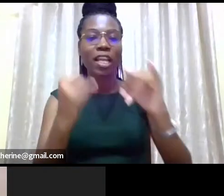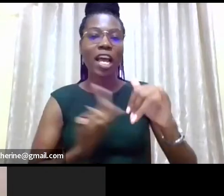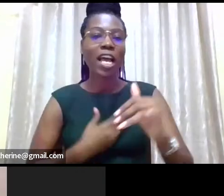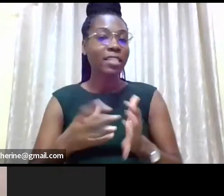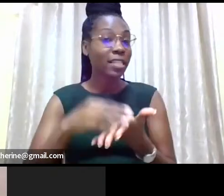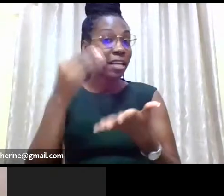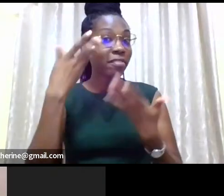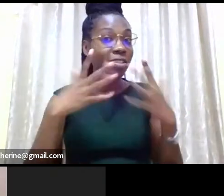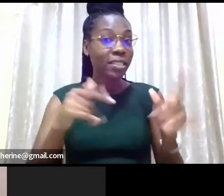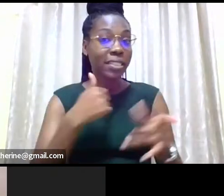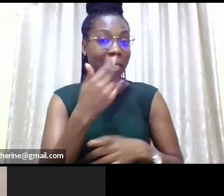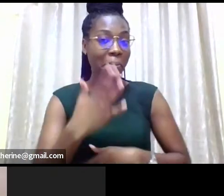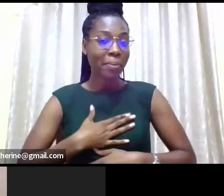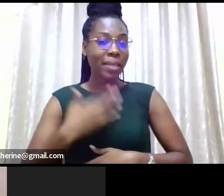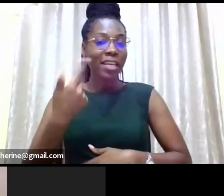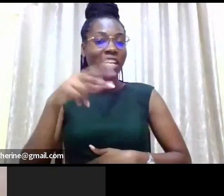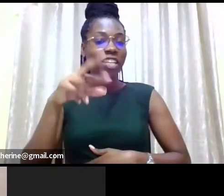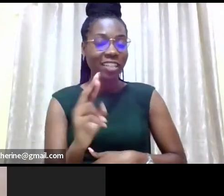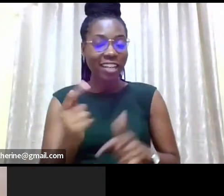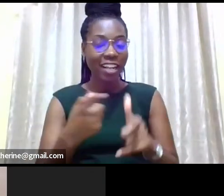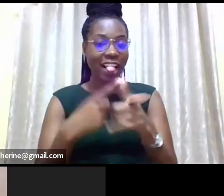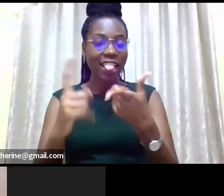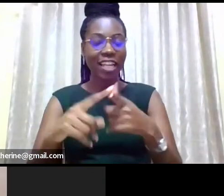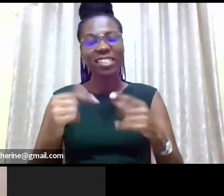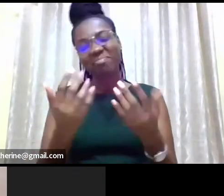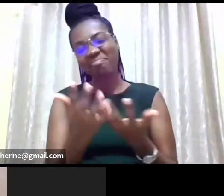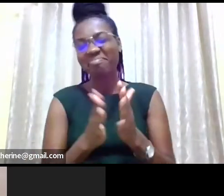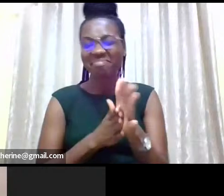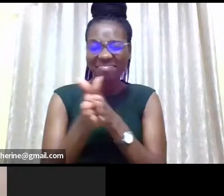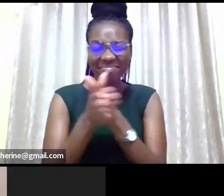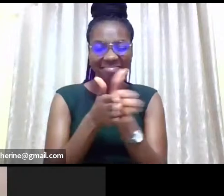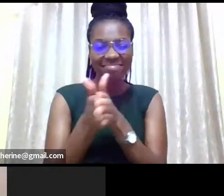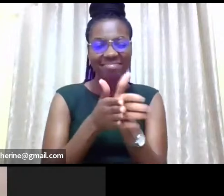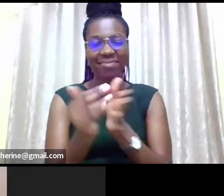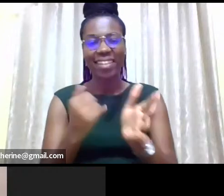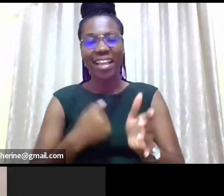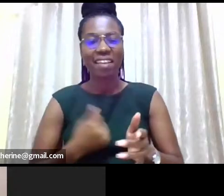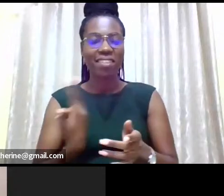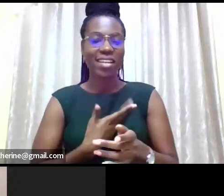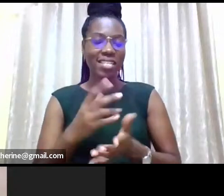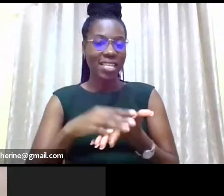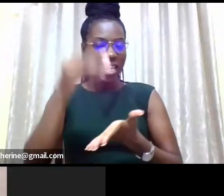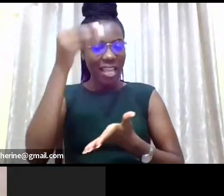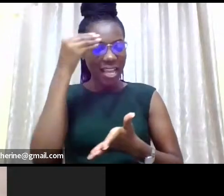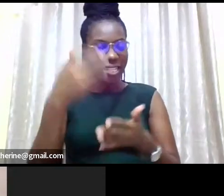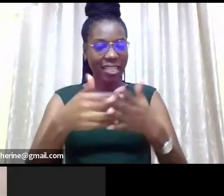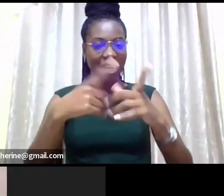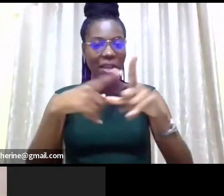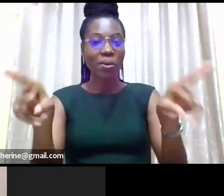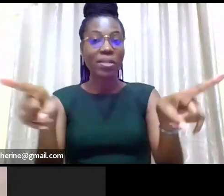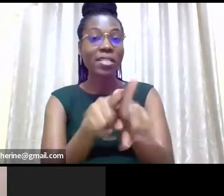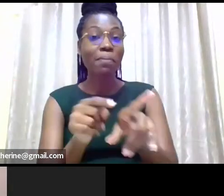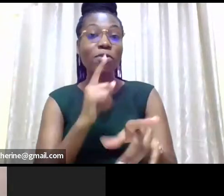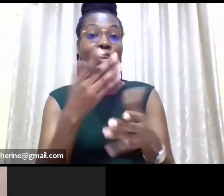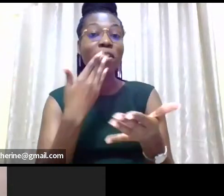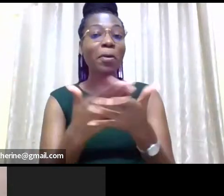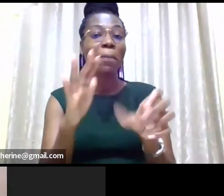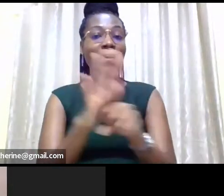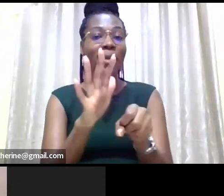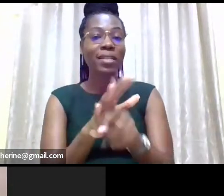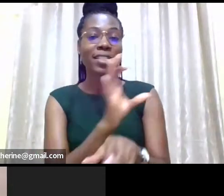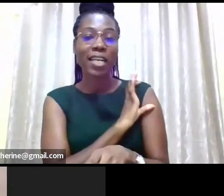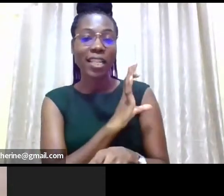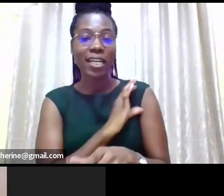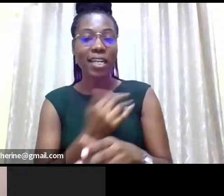HR. So it was really, really interesting to learn how to do sign language as well. So thank you very much, Catherine Sidandi.